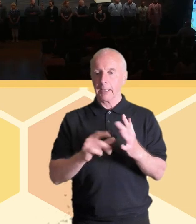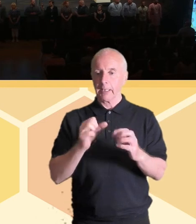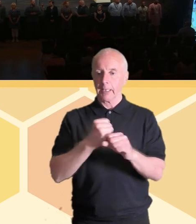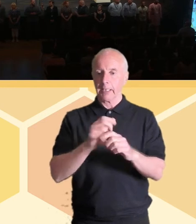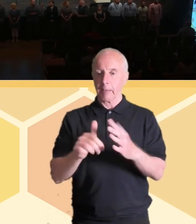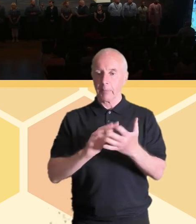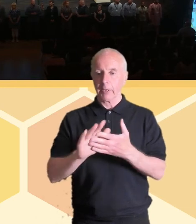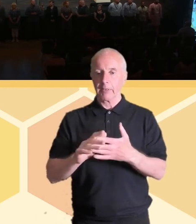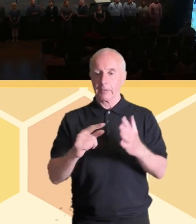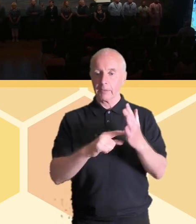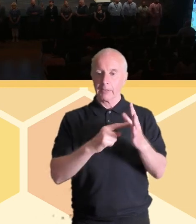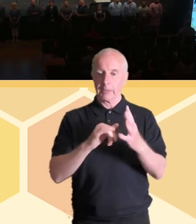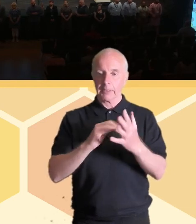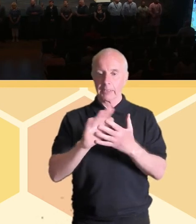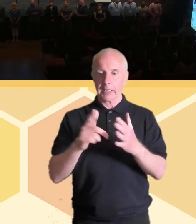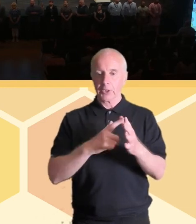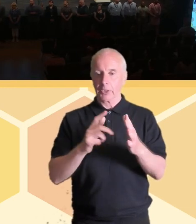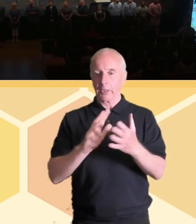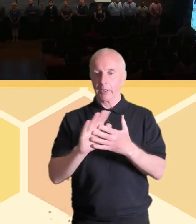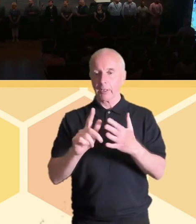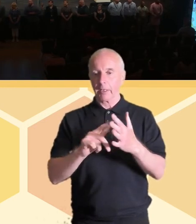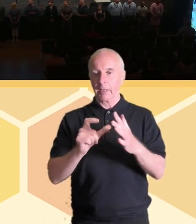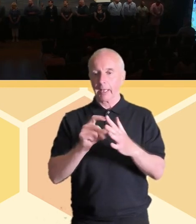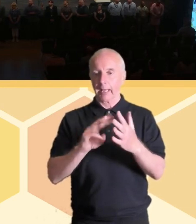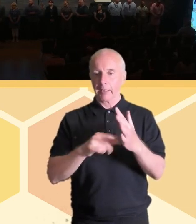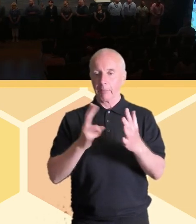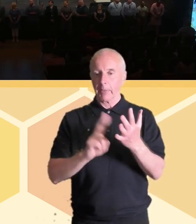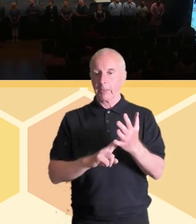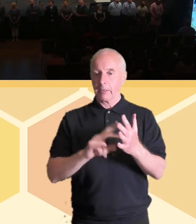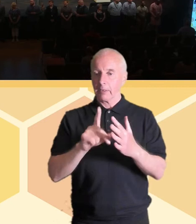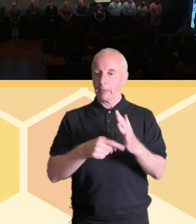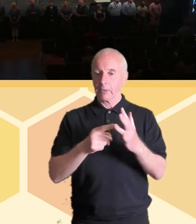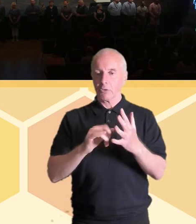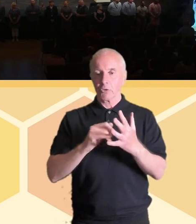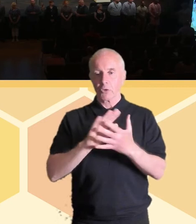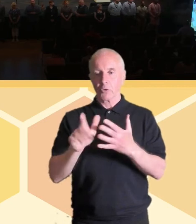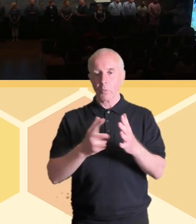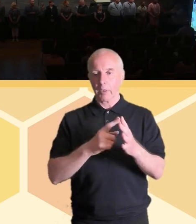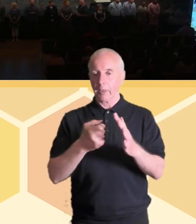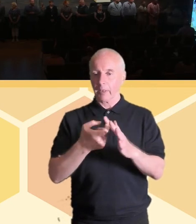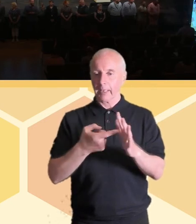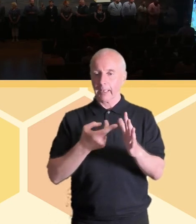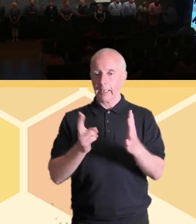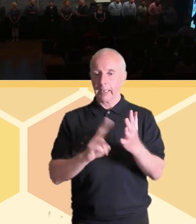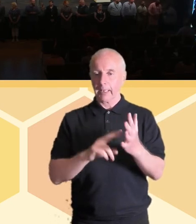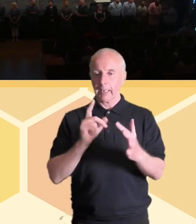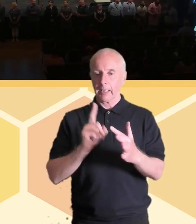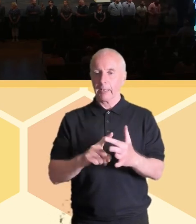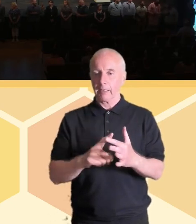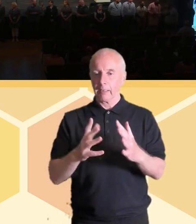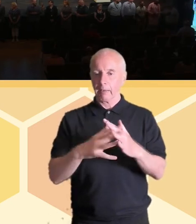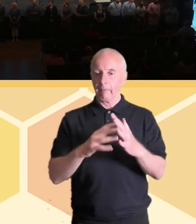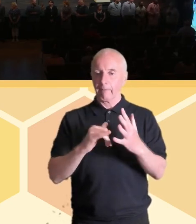Mrs. Tasha Hedman, and the Reverend Joshua Kane, the Reverend